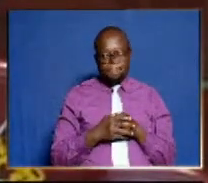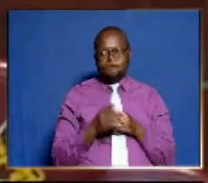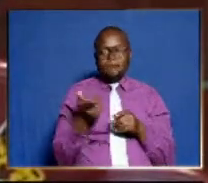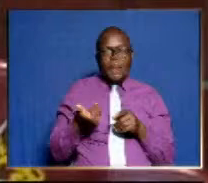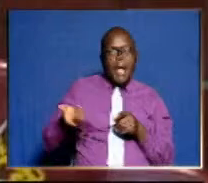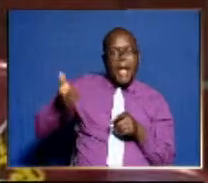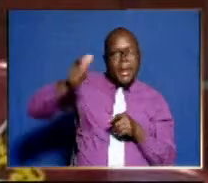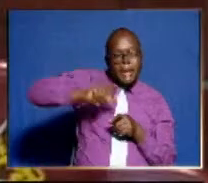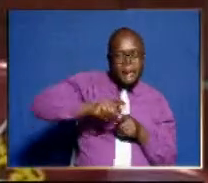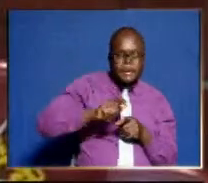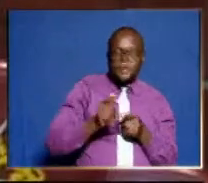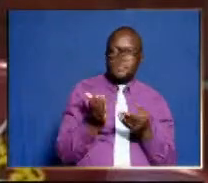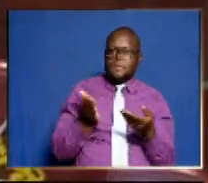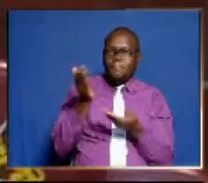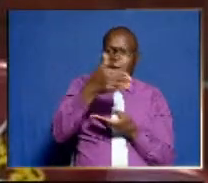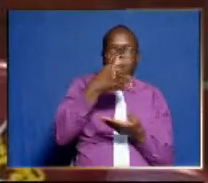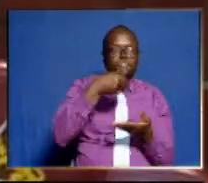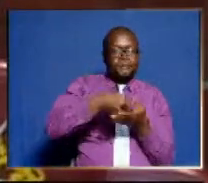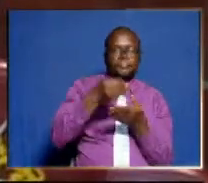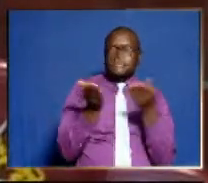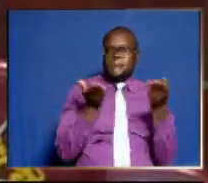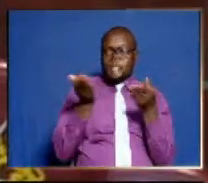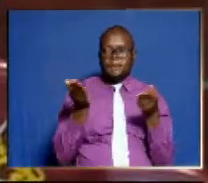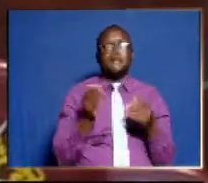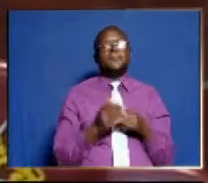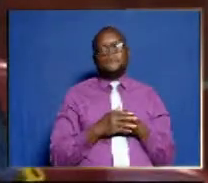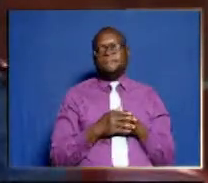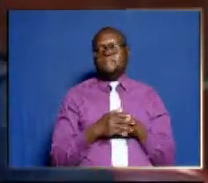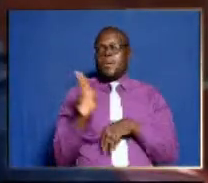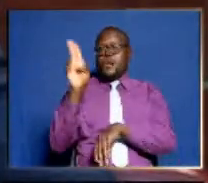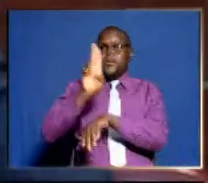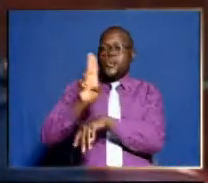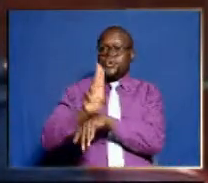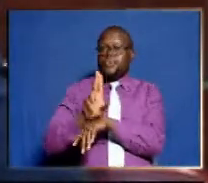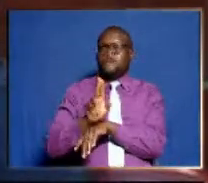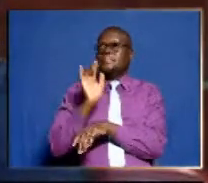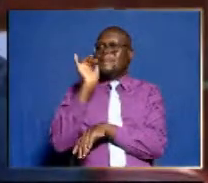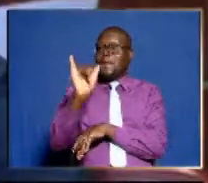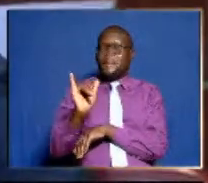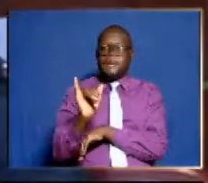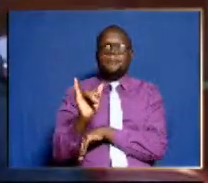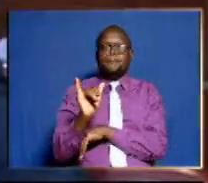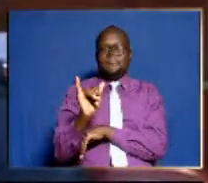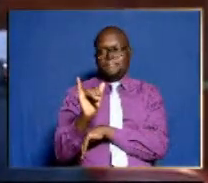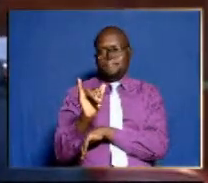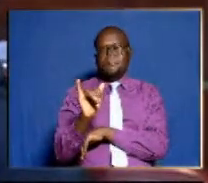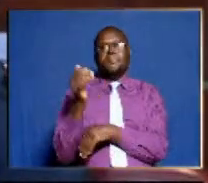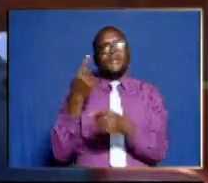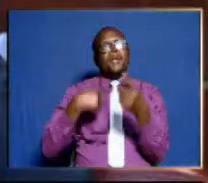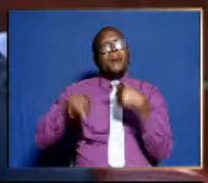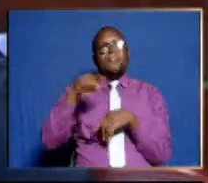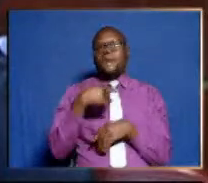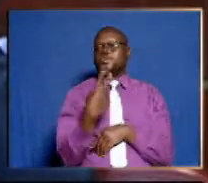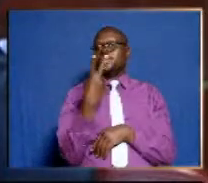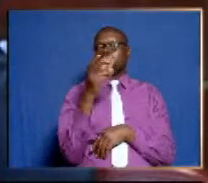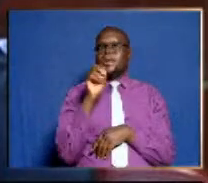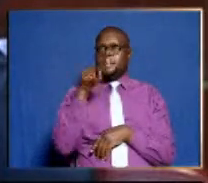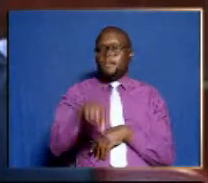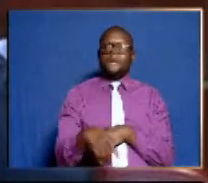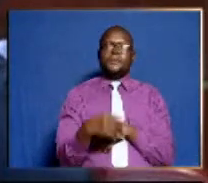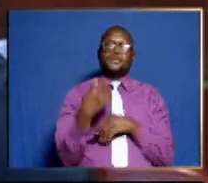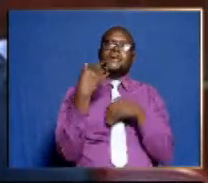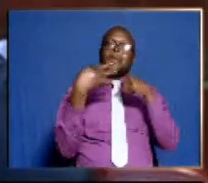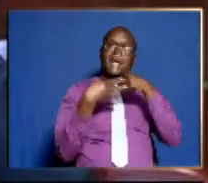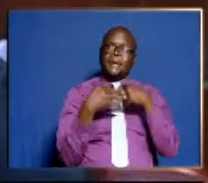increased consolidated fund services spending, of course, which also, of course, went to about 20.83